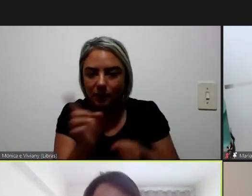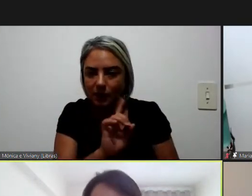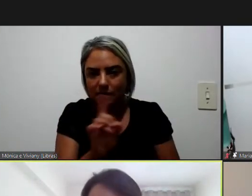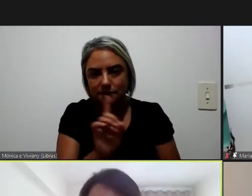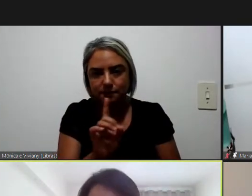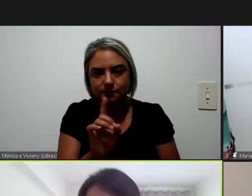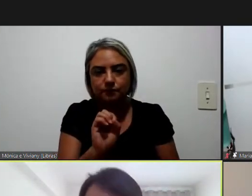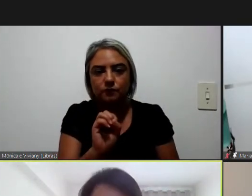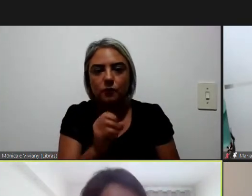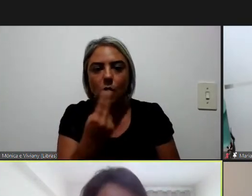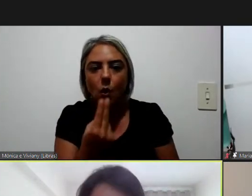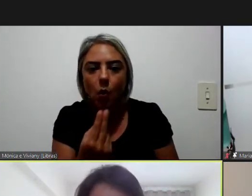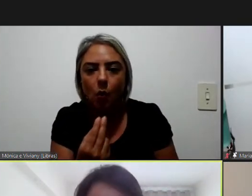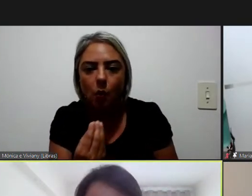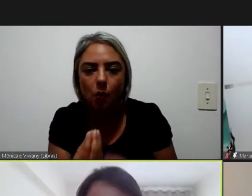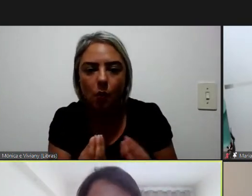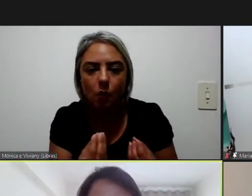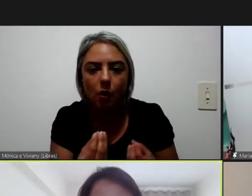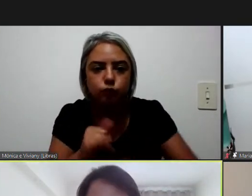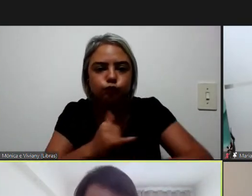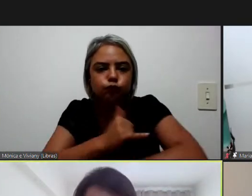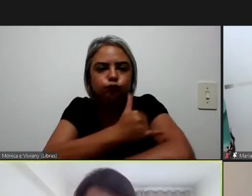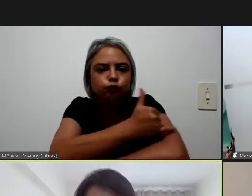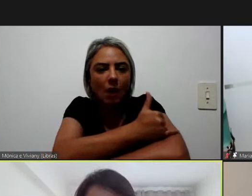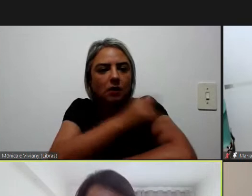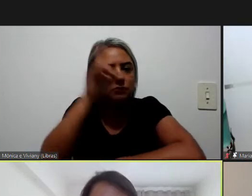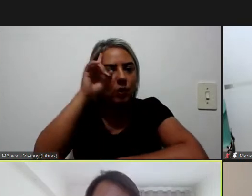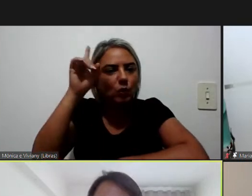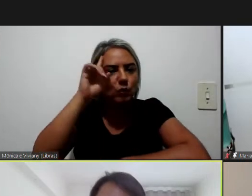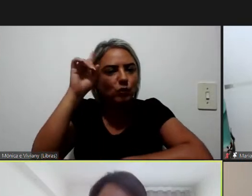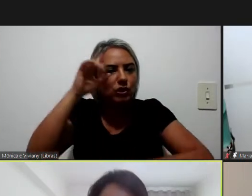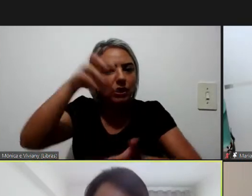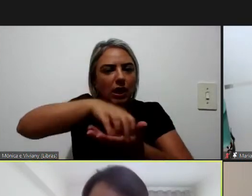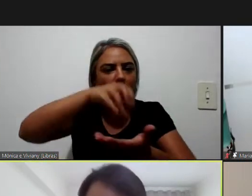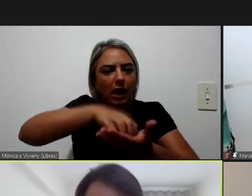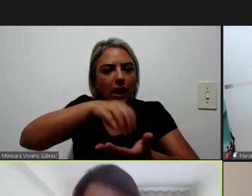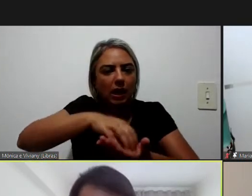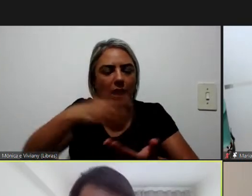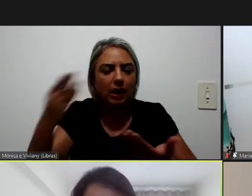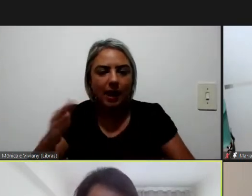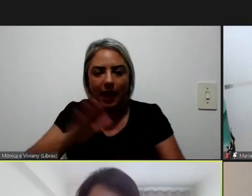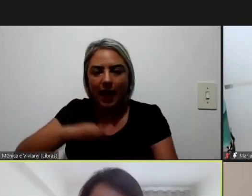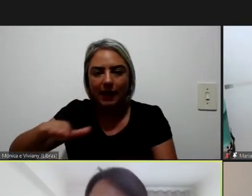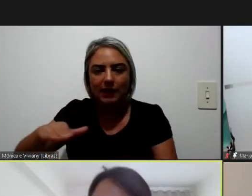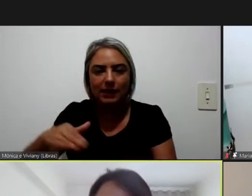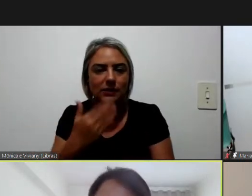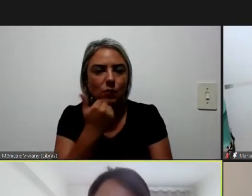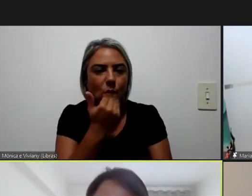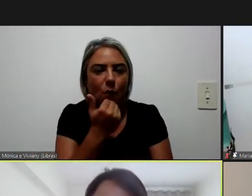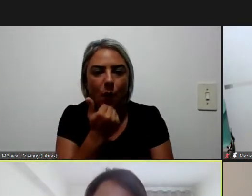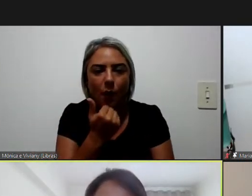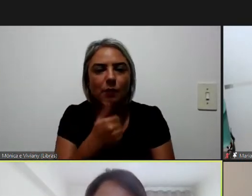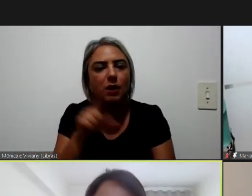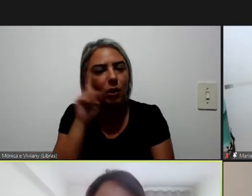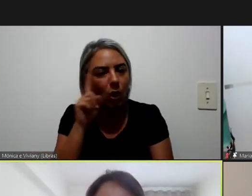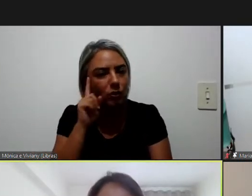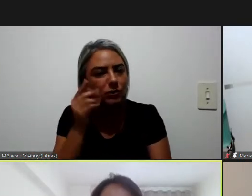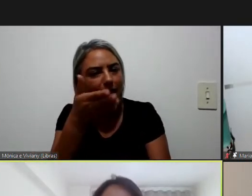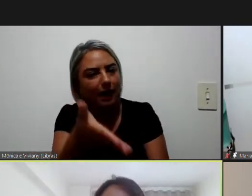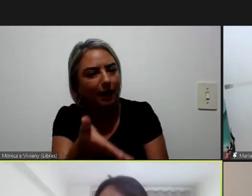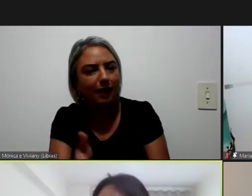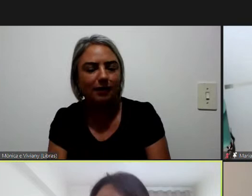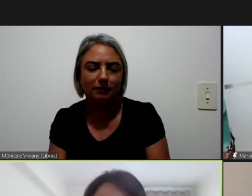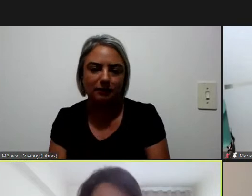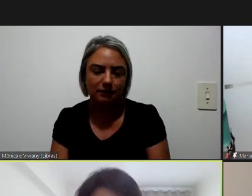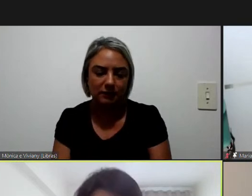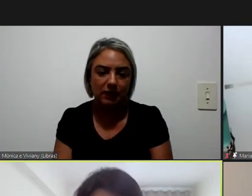primary attention, primary care is not like that. The obese person is every day there. The child that is in malnutrition